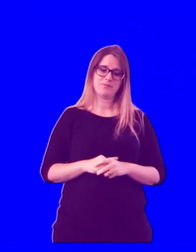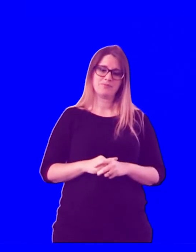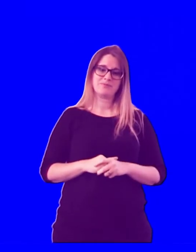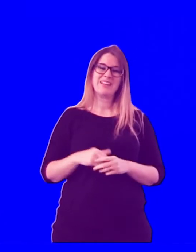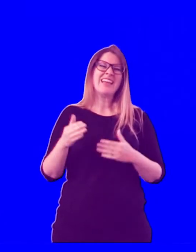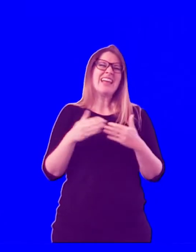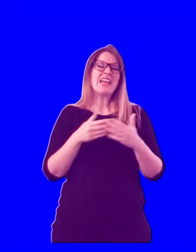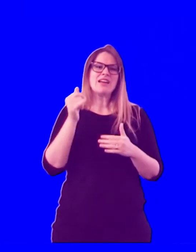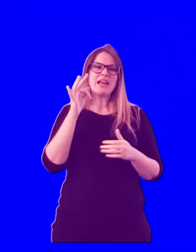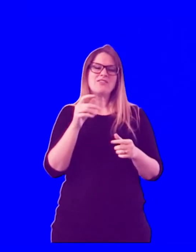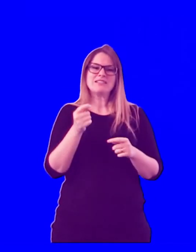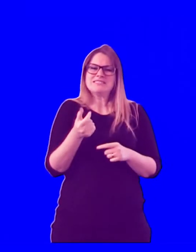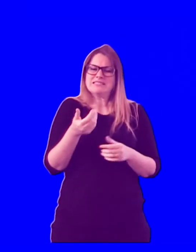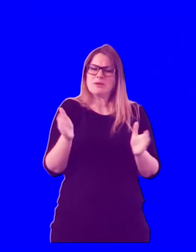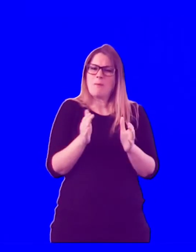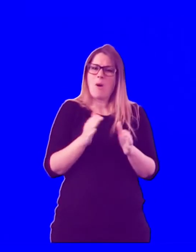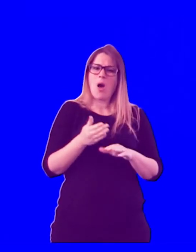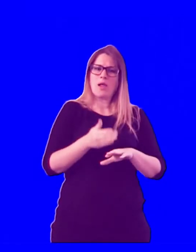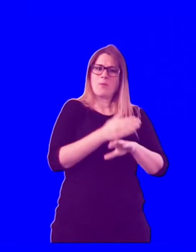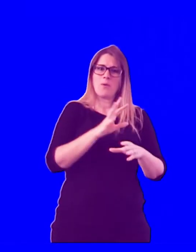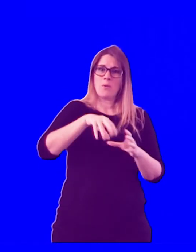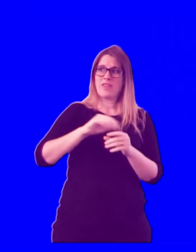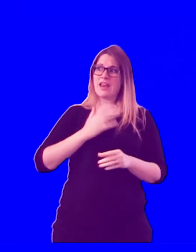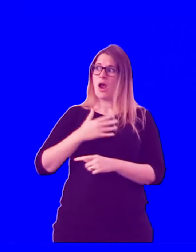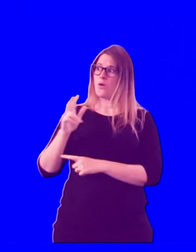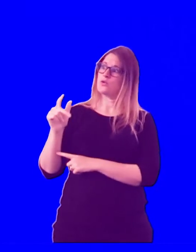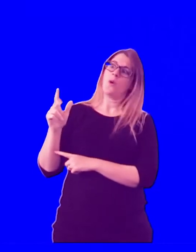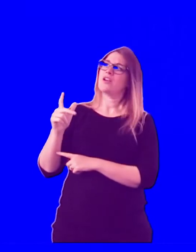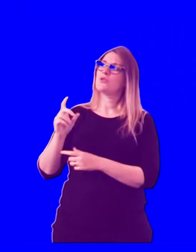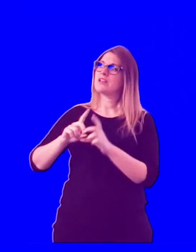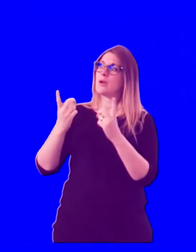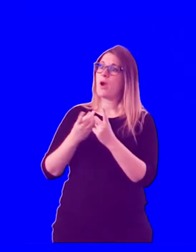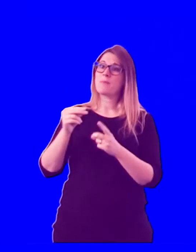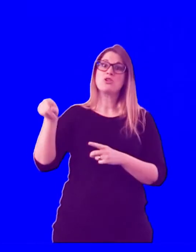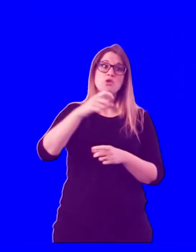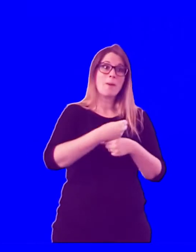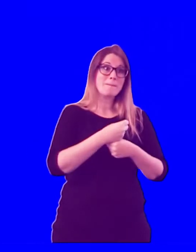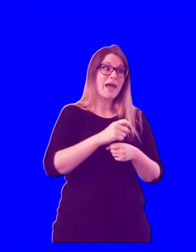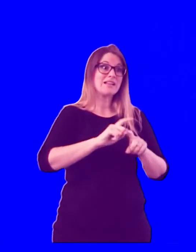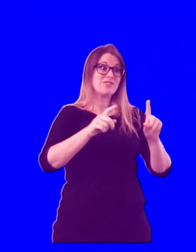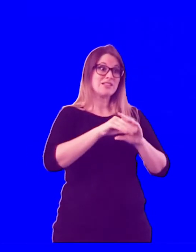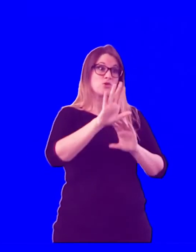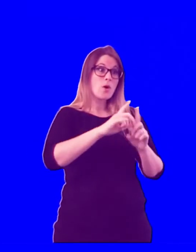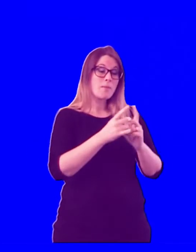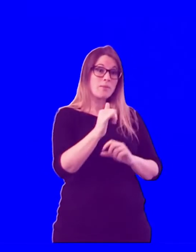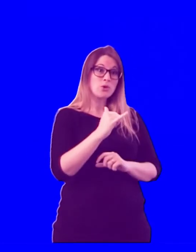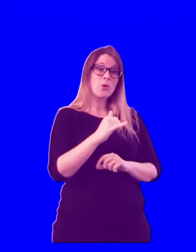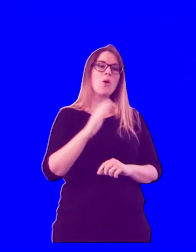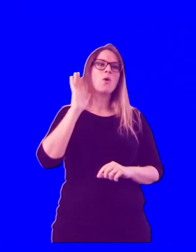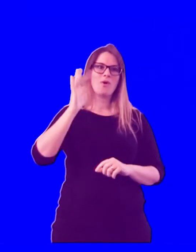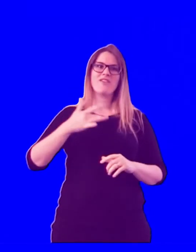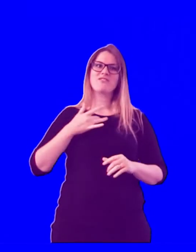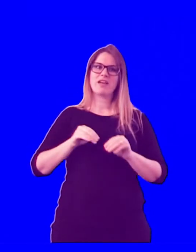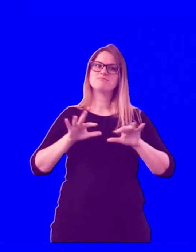Even if we just make modest improvements between our 23 departments and all of you make modest improvements in your departments, the impact will be